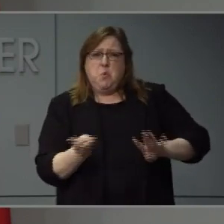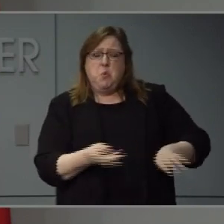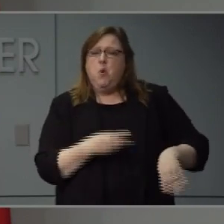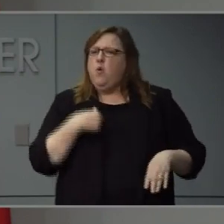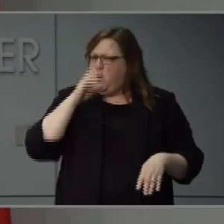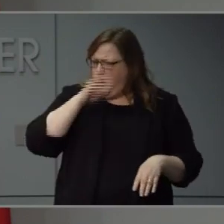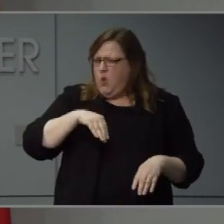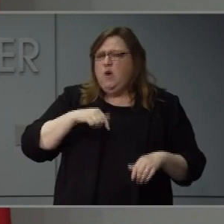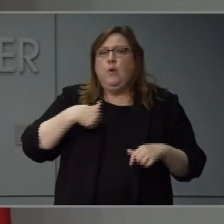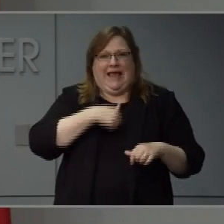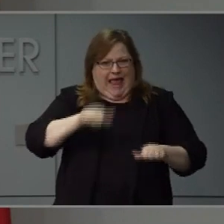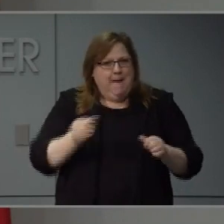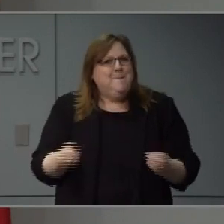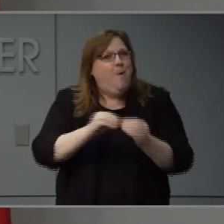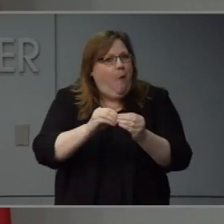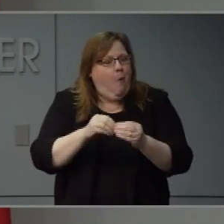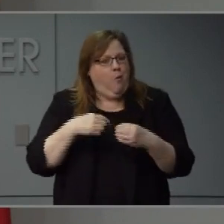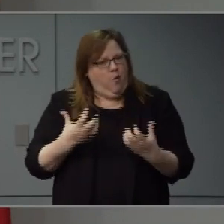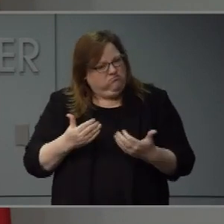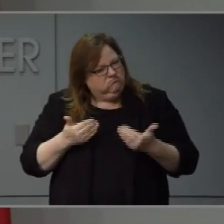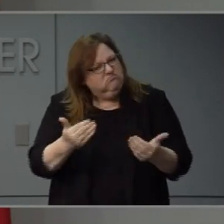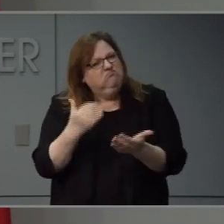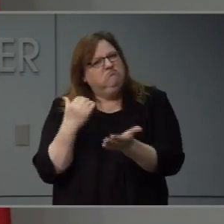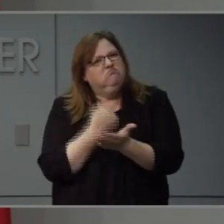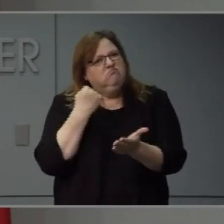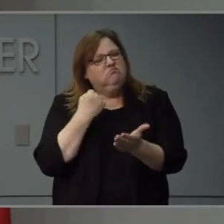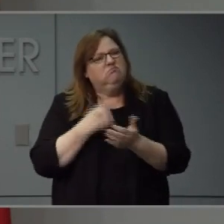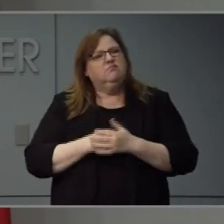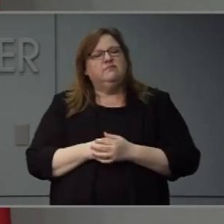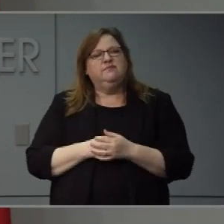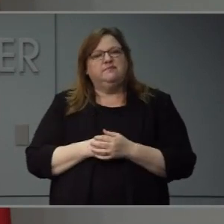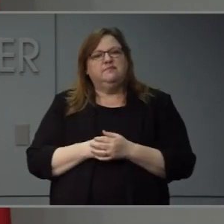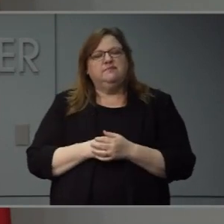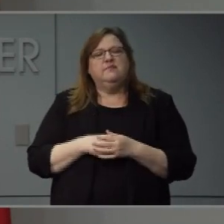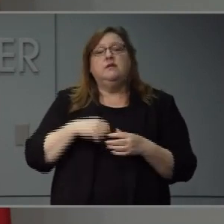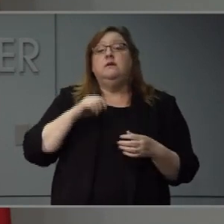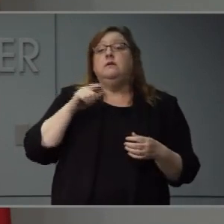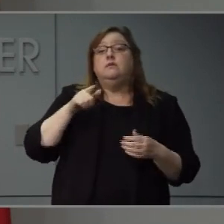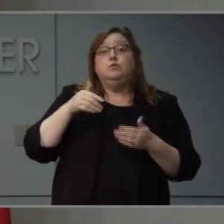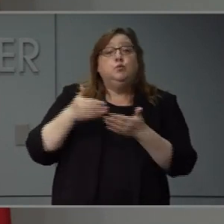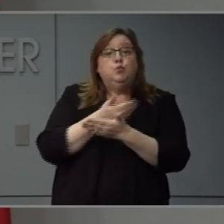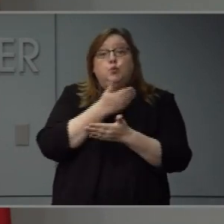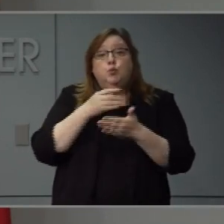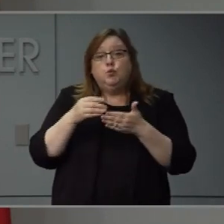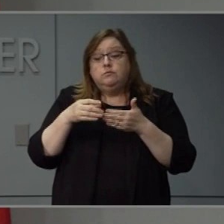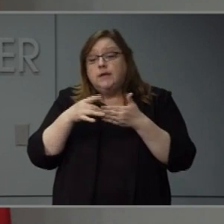to utilize this. And so that's why we are ramping up, and that's why this new guidance is